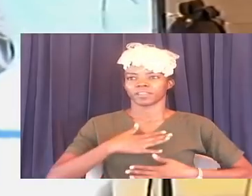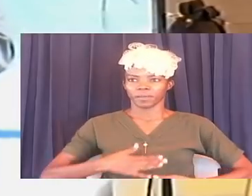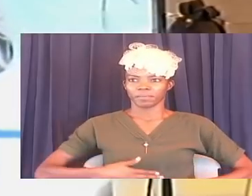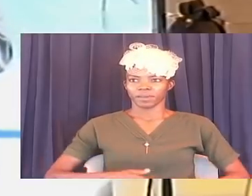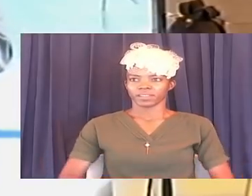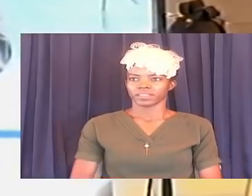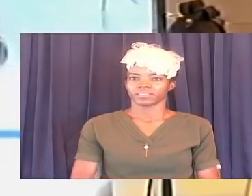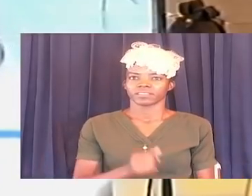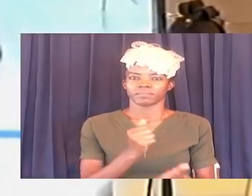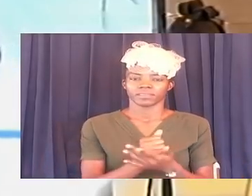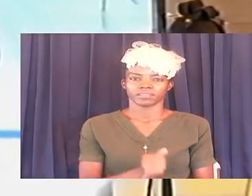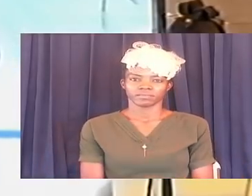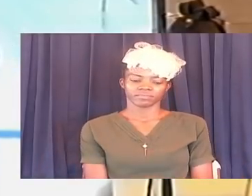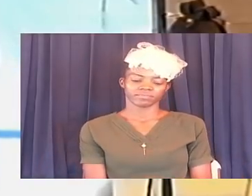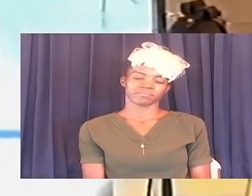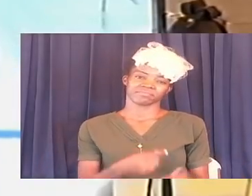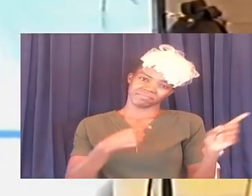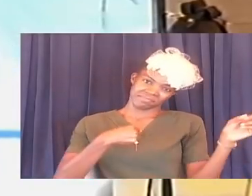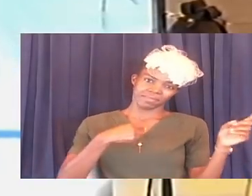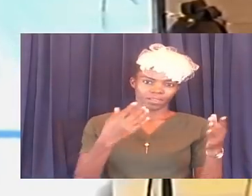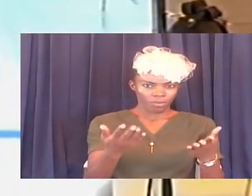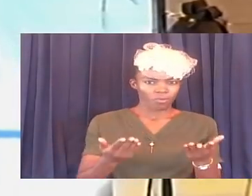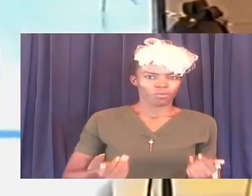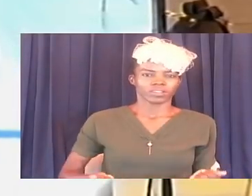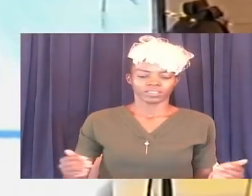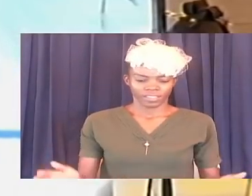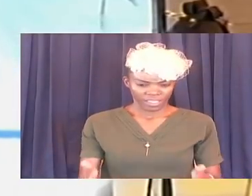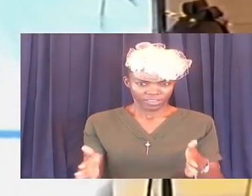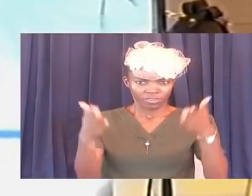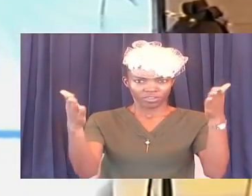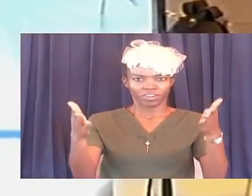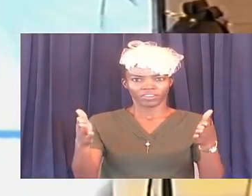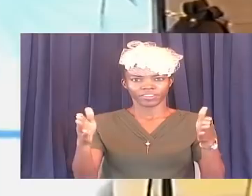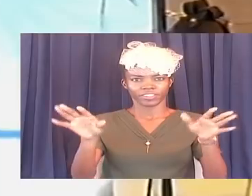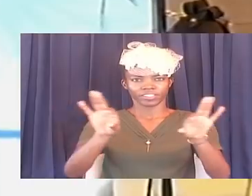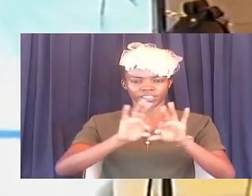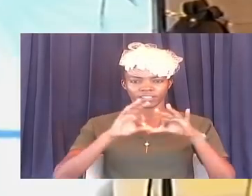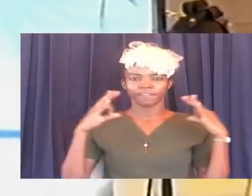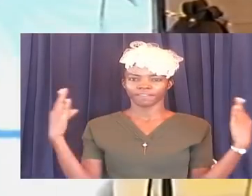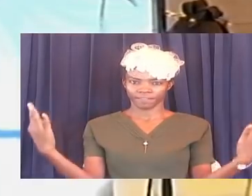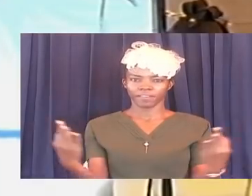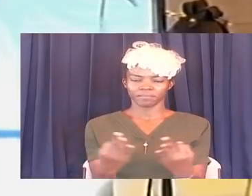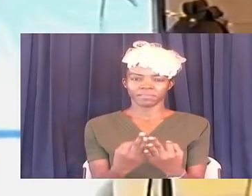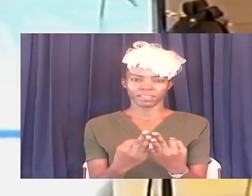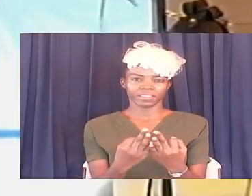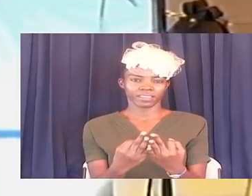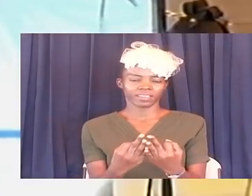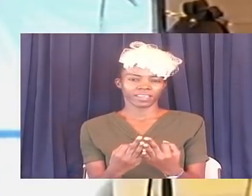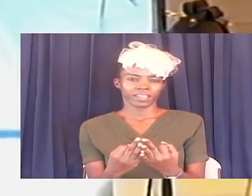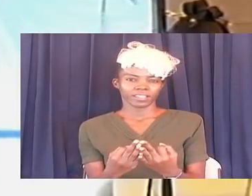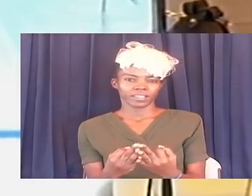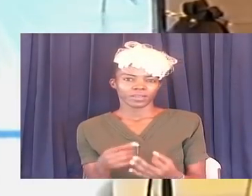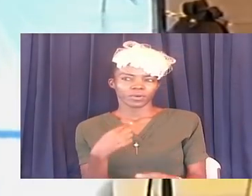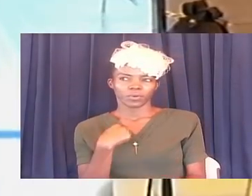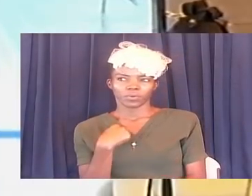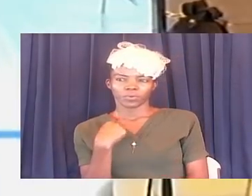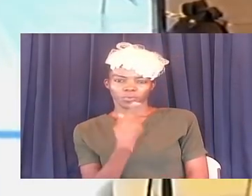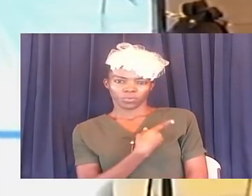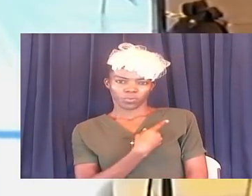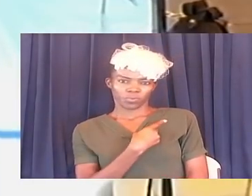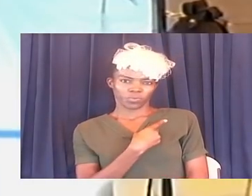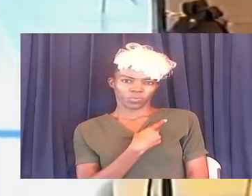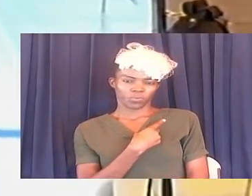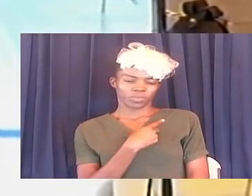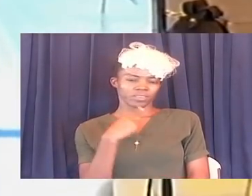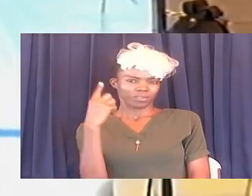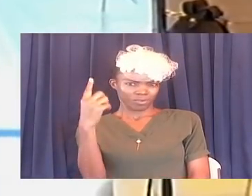And we just want to encourage your family members. God richly bless you. We will continue to remember our sister. And we just continue to remember